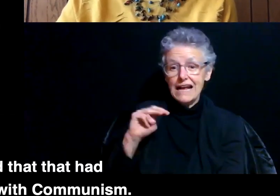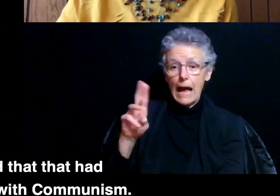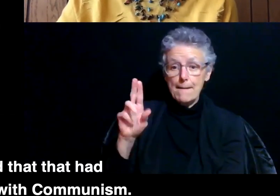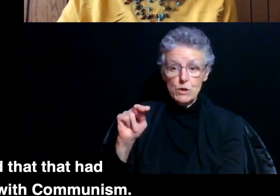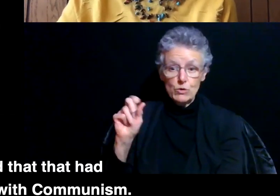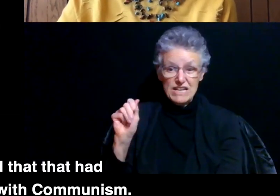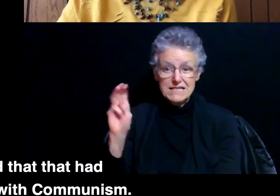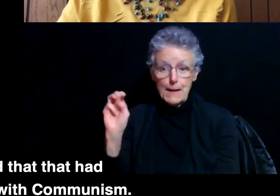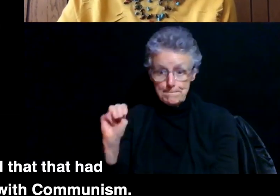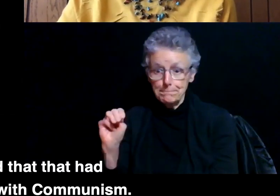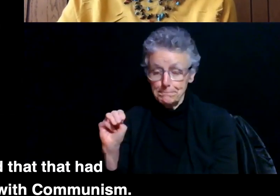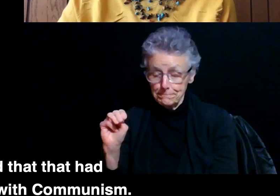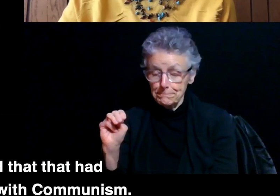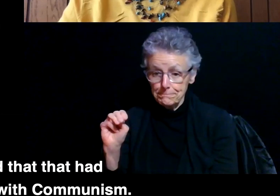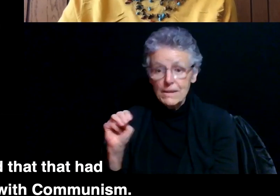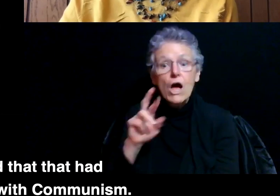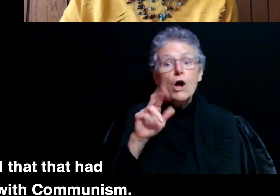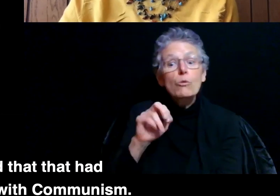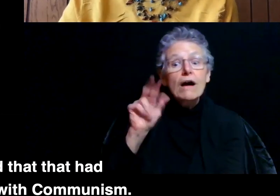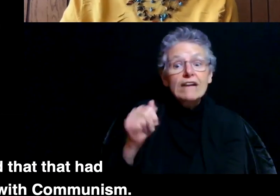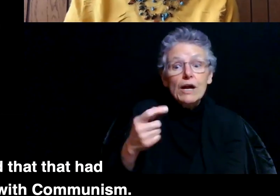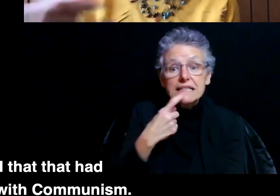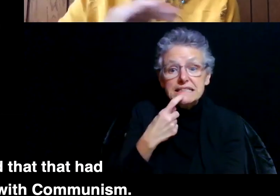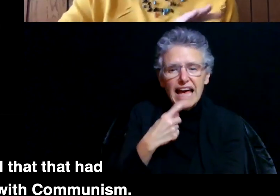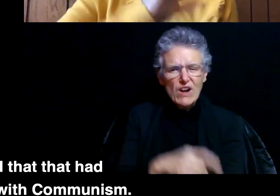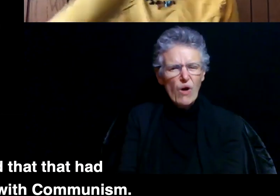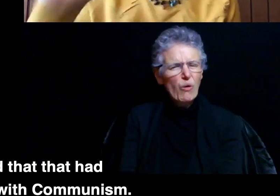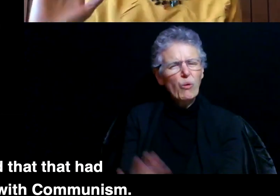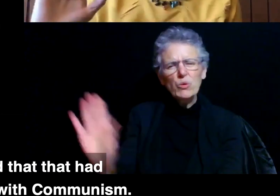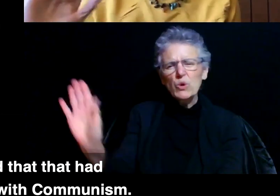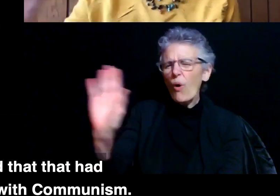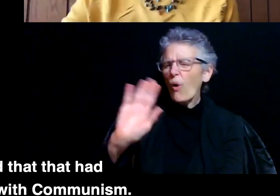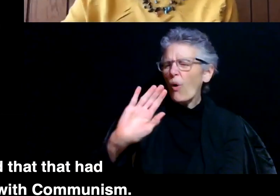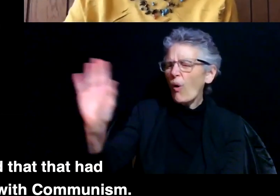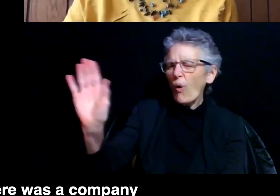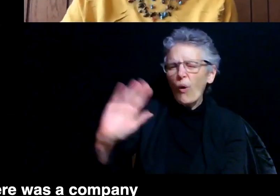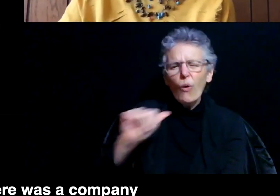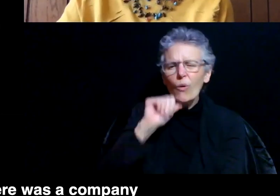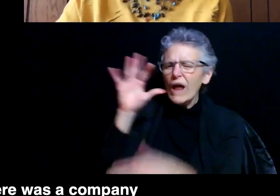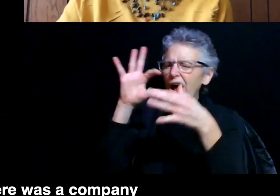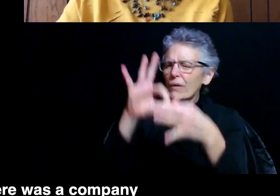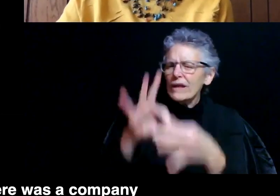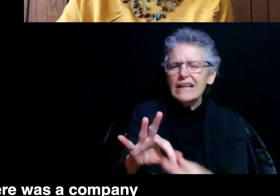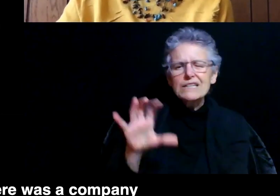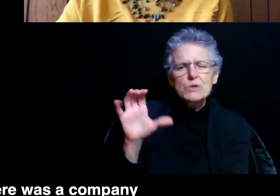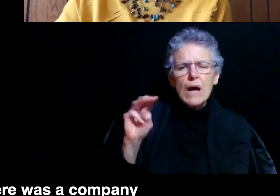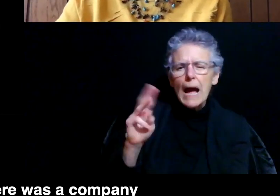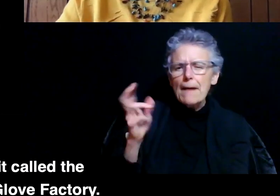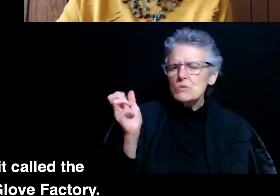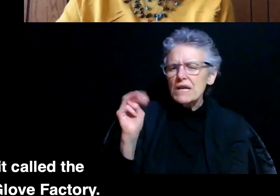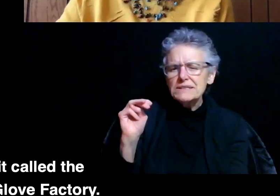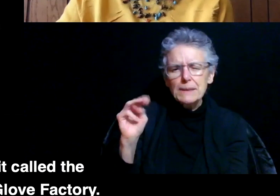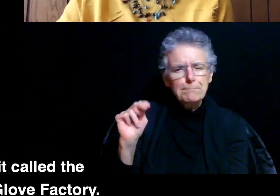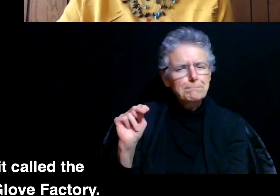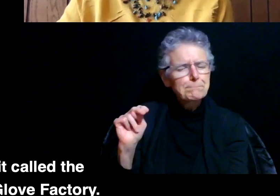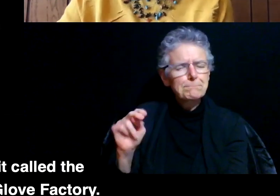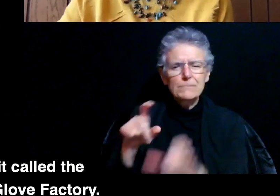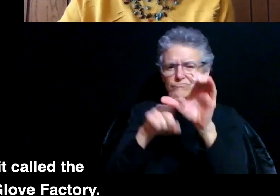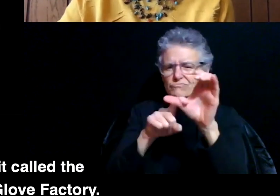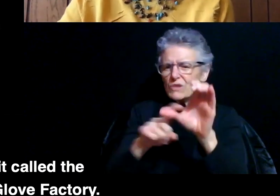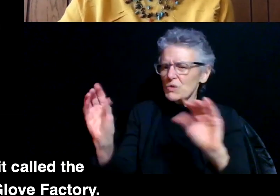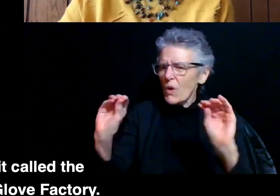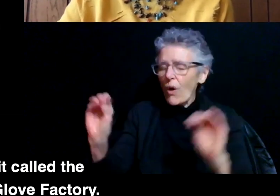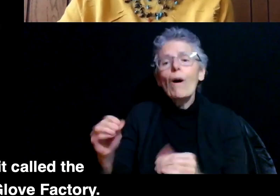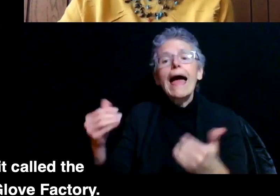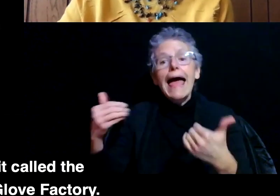Rivera said that it had nothing to do with communism. He said that there was a company in Detroit called the Red